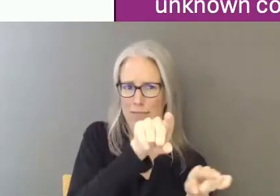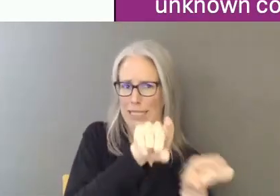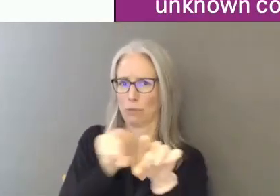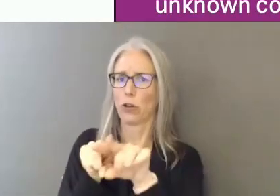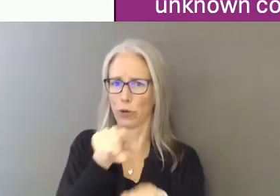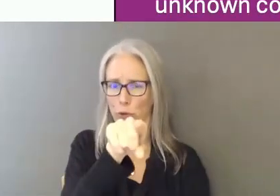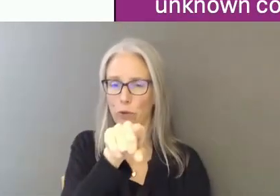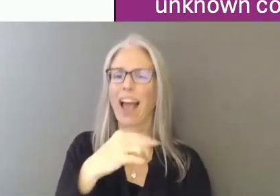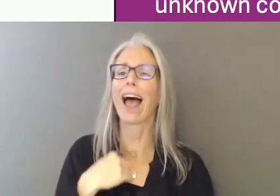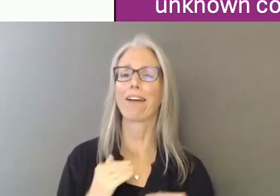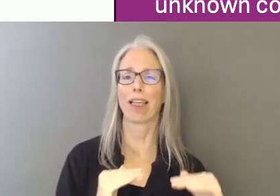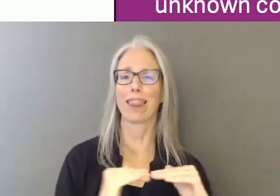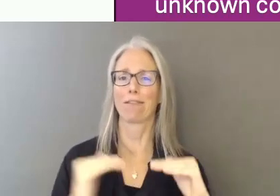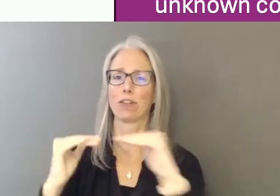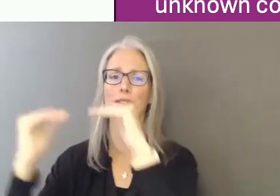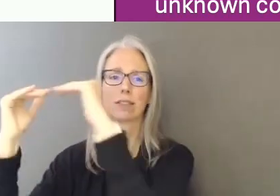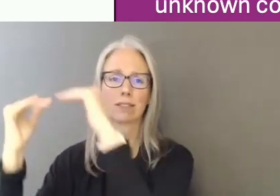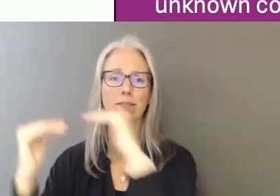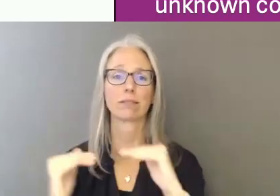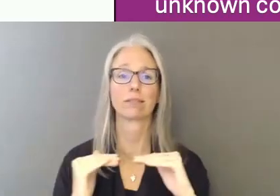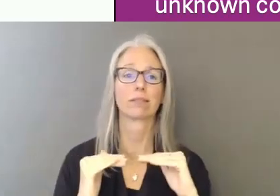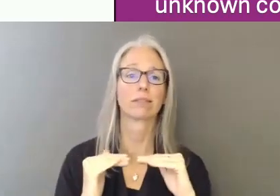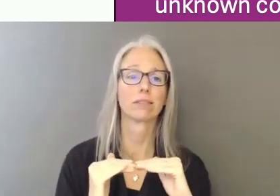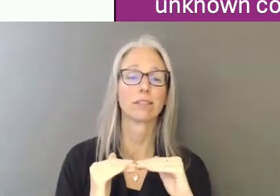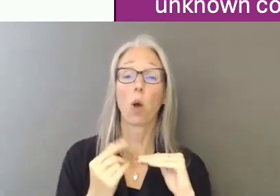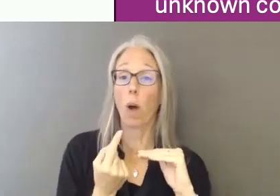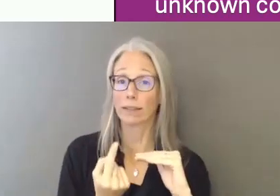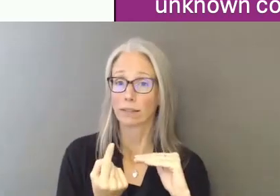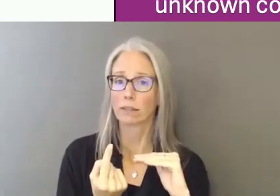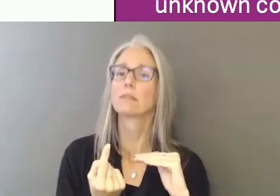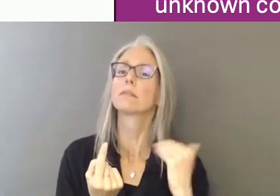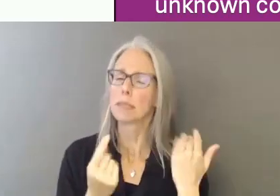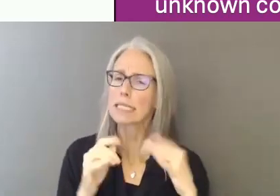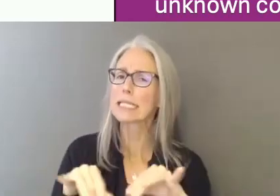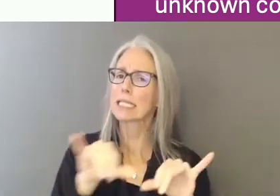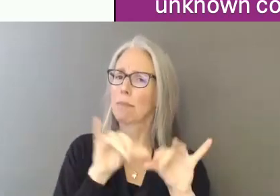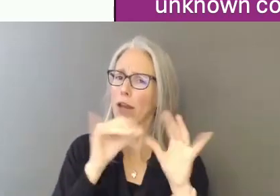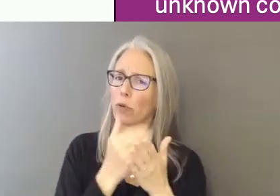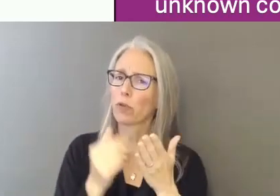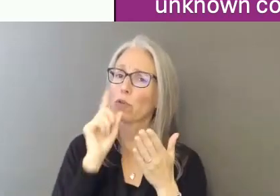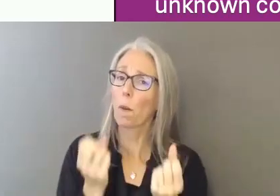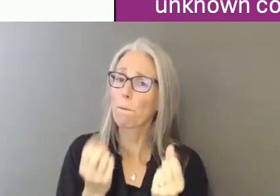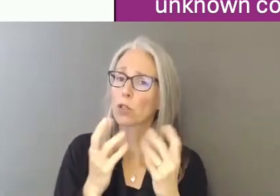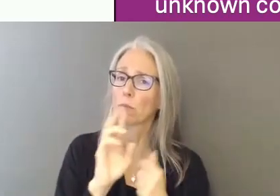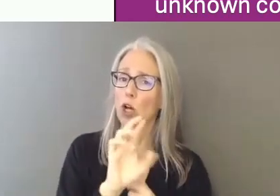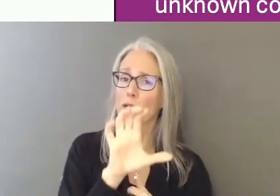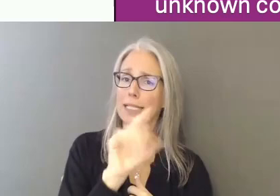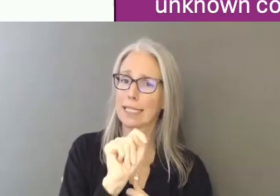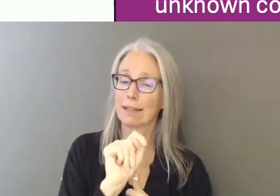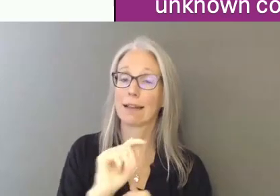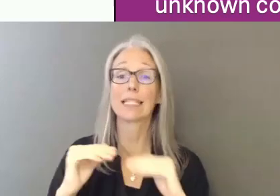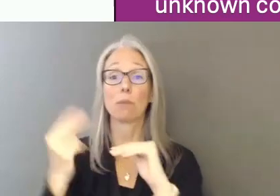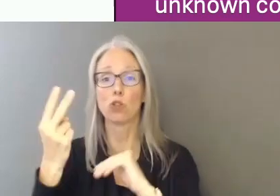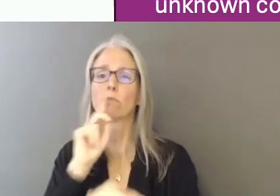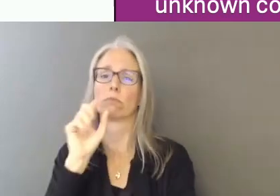again, a level 1 or step 1 would be systematic reviews of multiple well-performed RCTs, and then in step 2 we have our RCT.